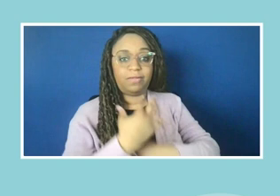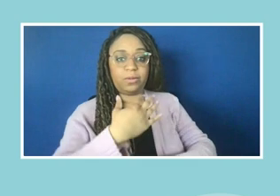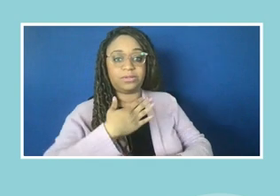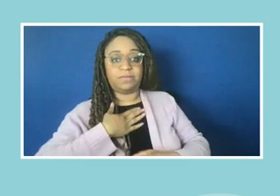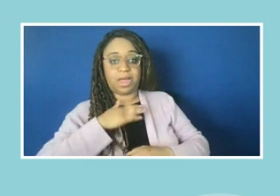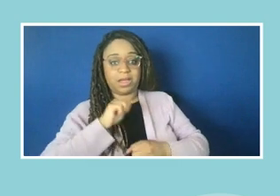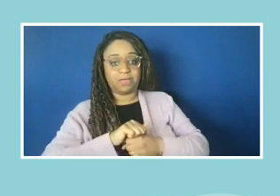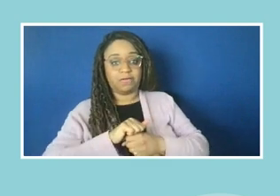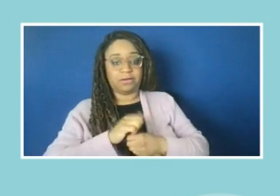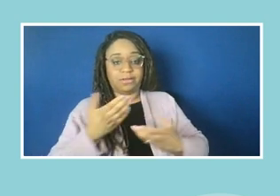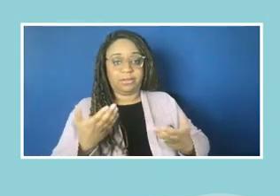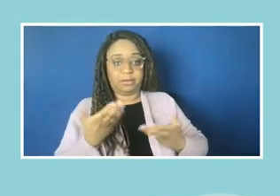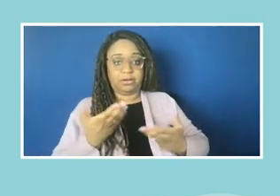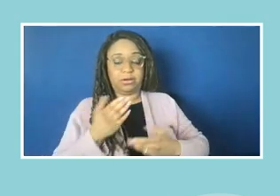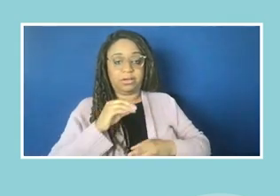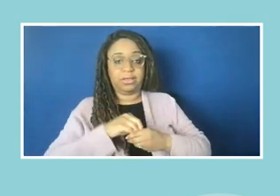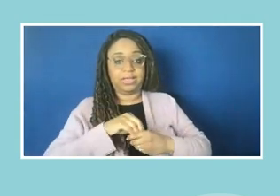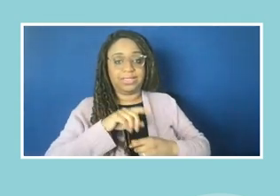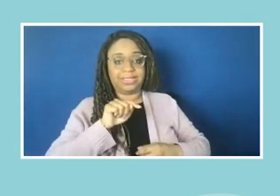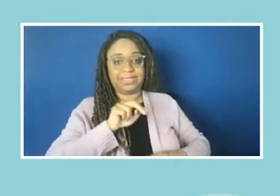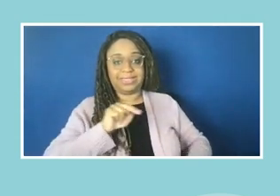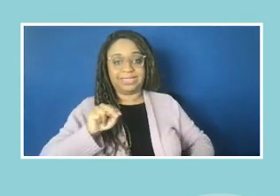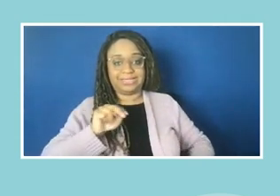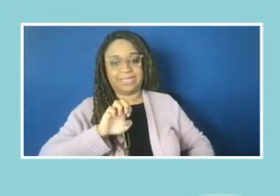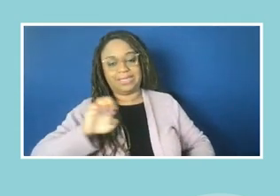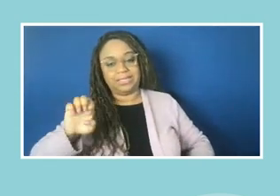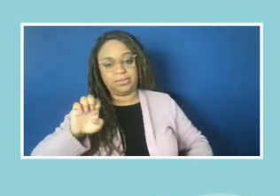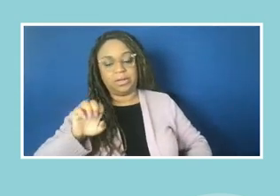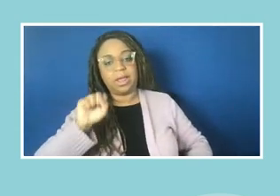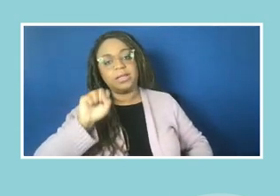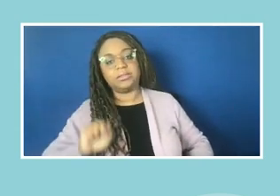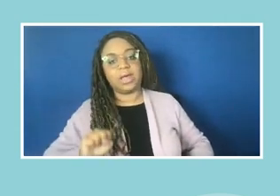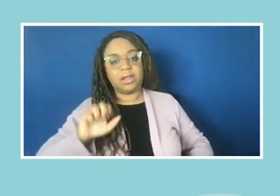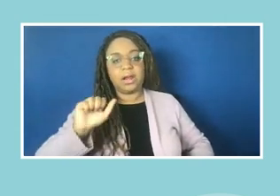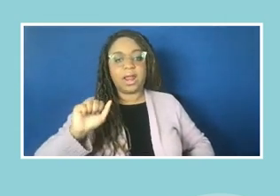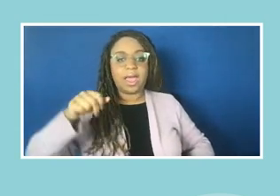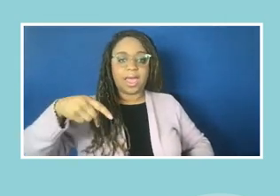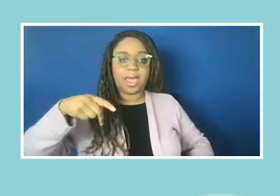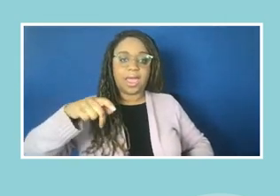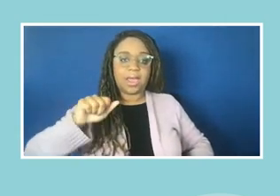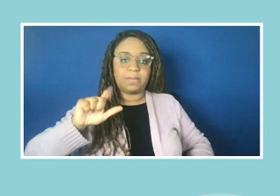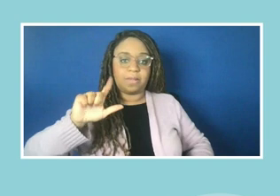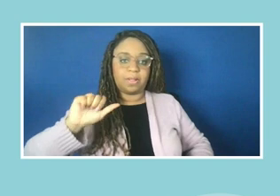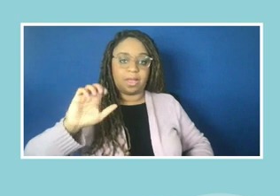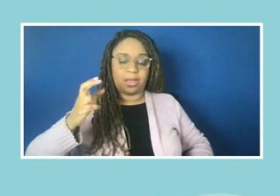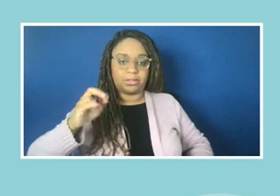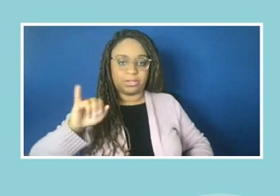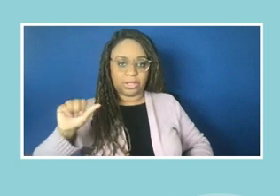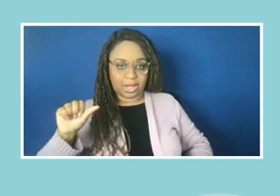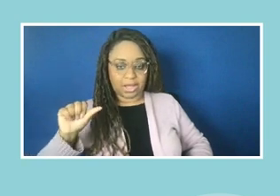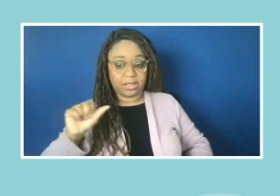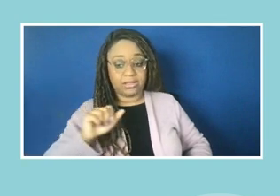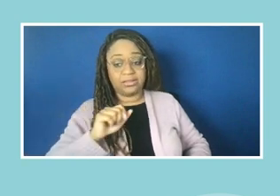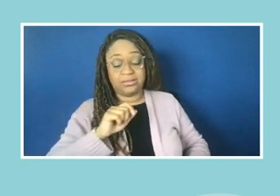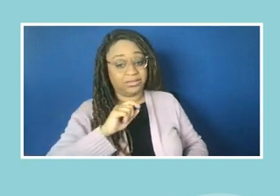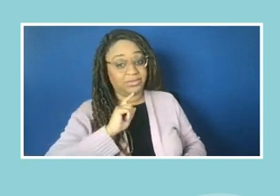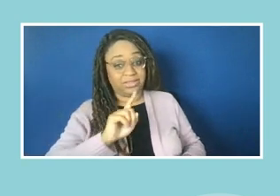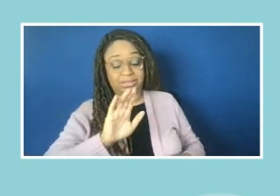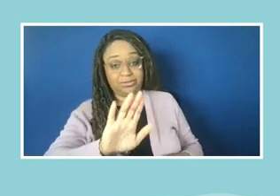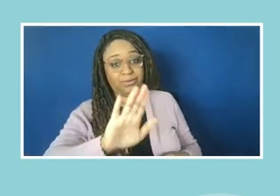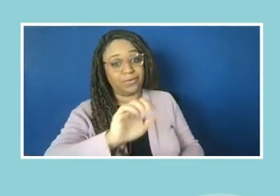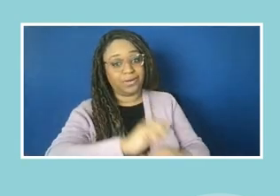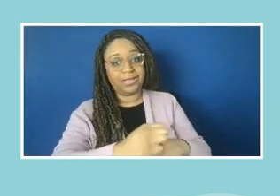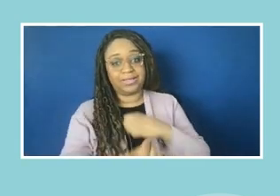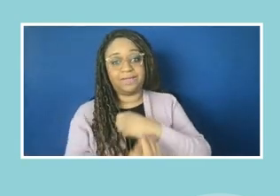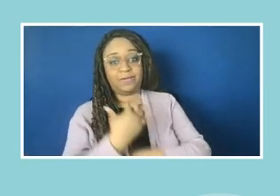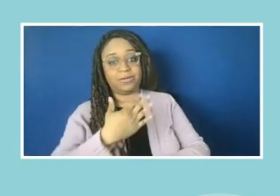and throughout mm-hmm. Southern Appalachia. You have informed my work in a great way. So I'm really honored to